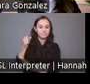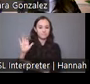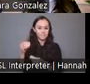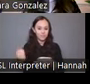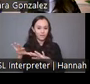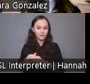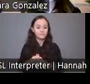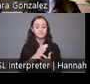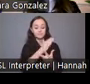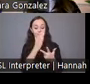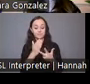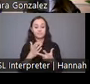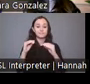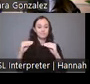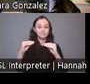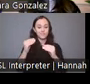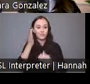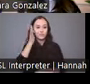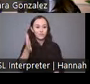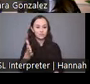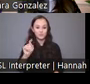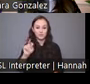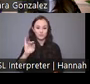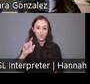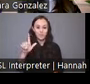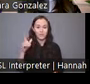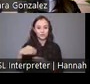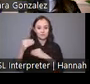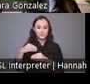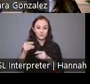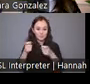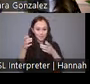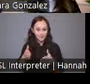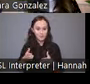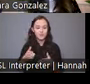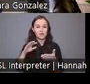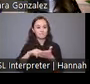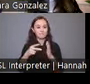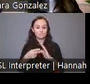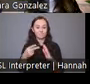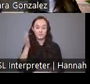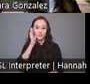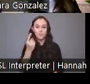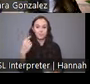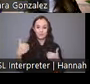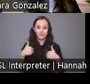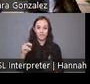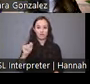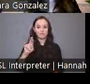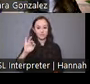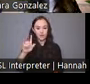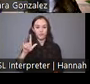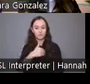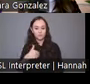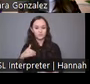of tribal heritage managers so that there will always be tribal members with relevant training and capacity to carry out historic